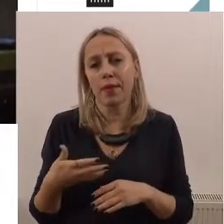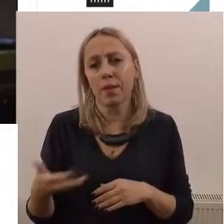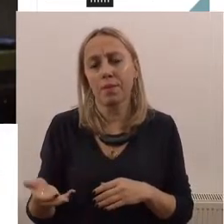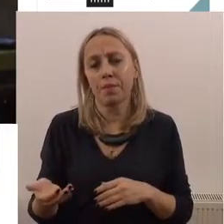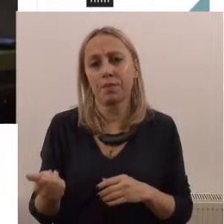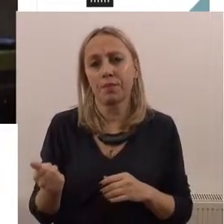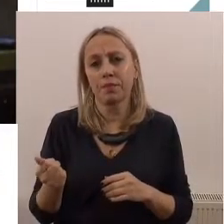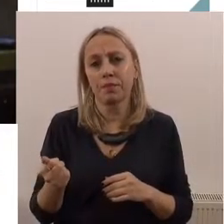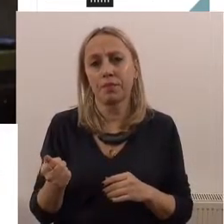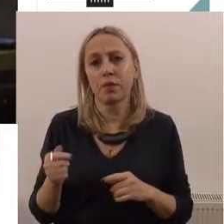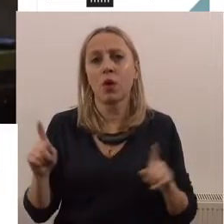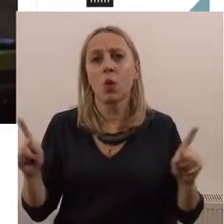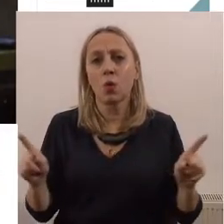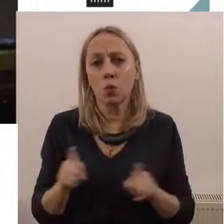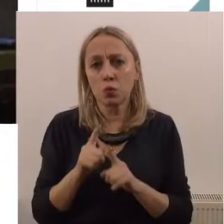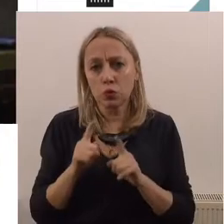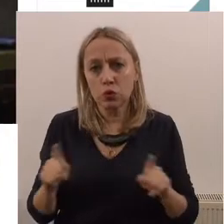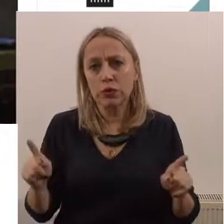time,